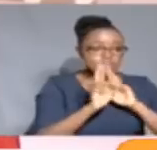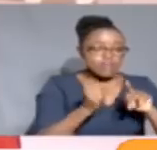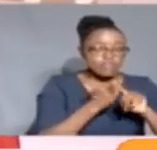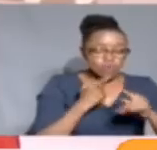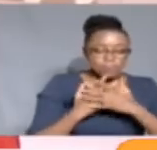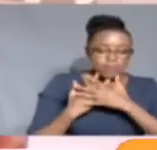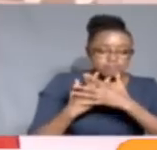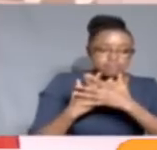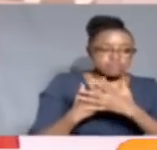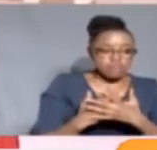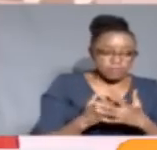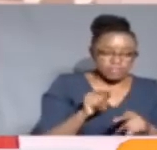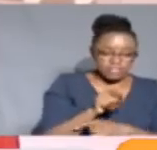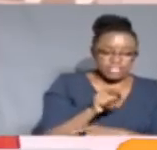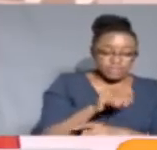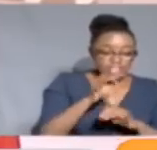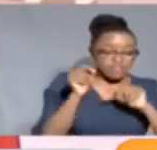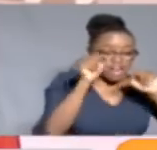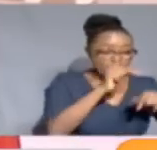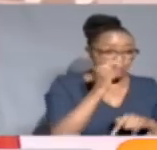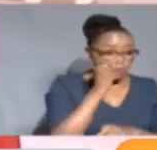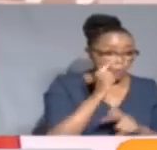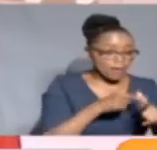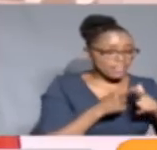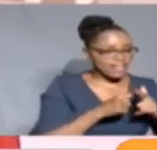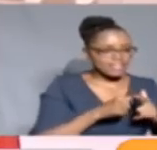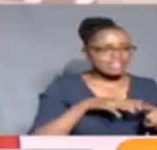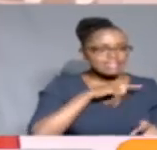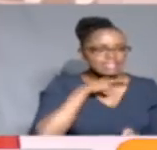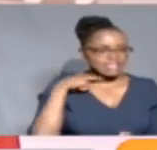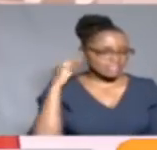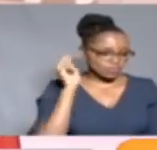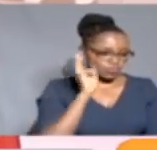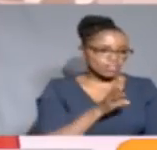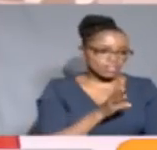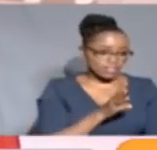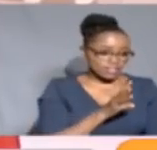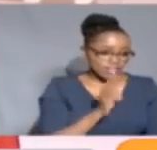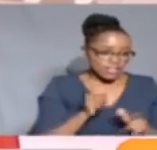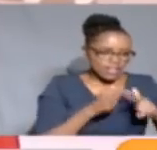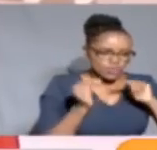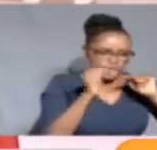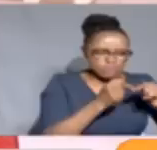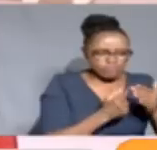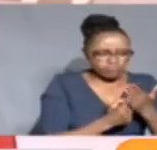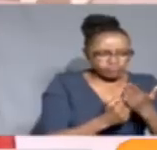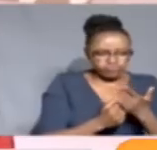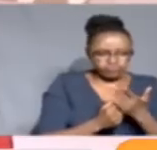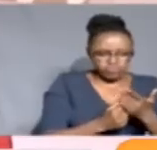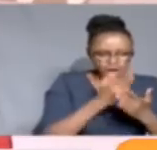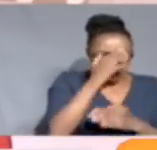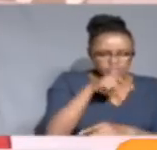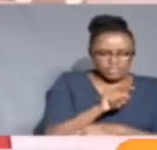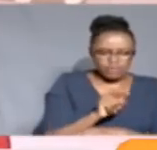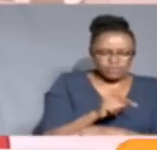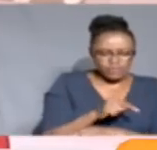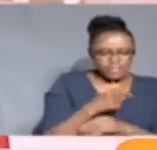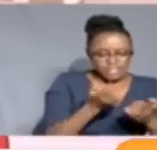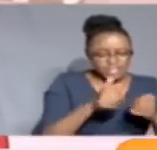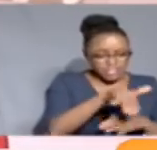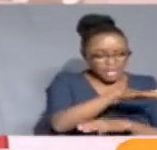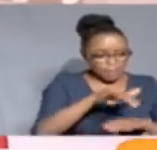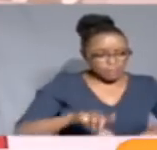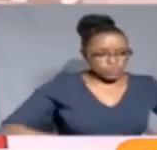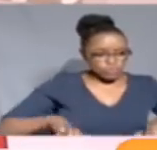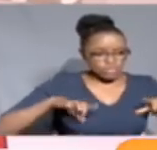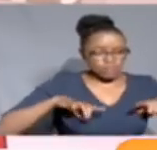probation was like, this guy, if he comes home, he's dead. Of course. So we intervened because he needs a place to stay, he